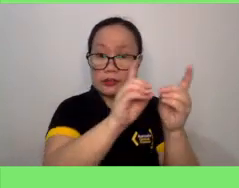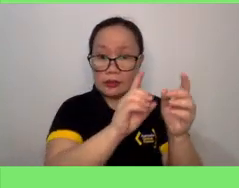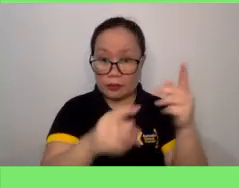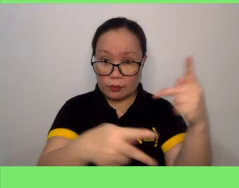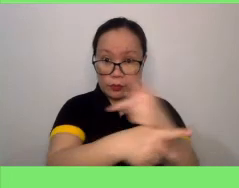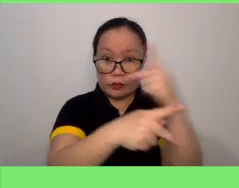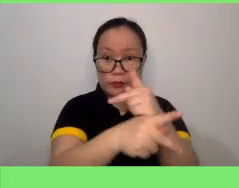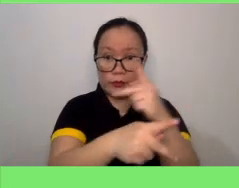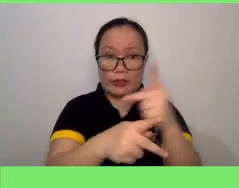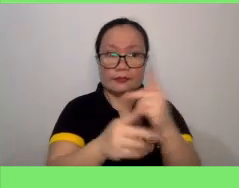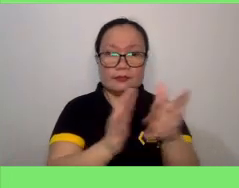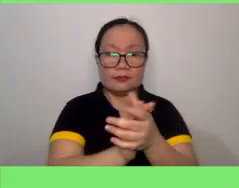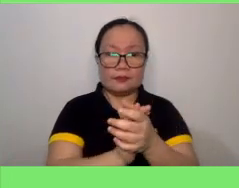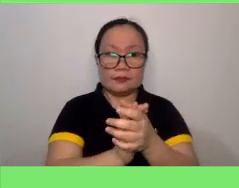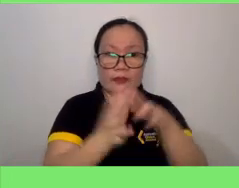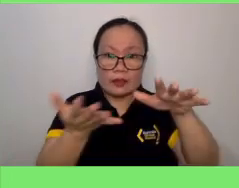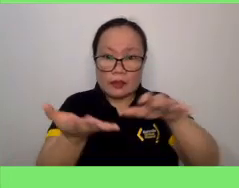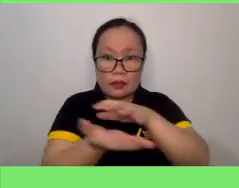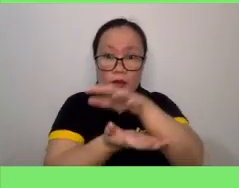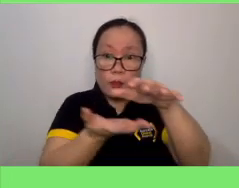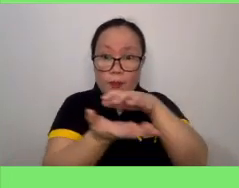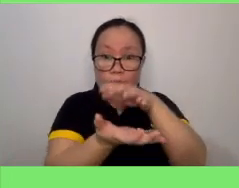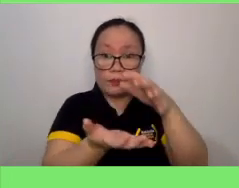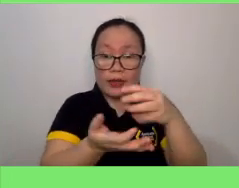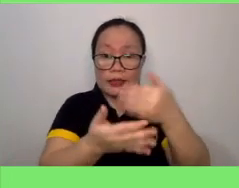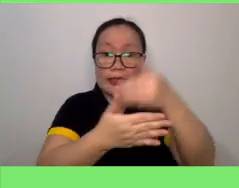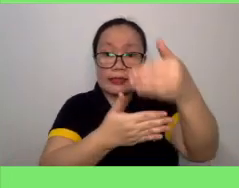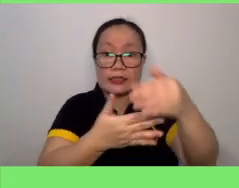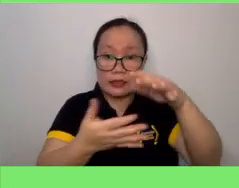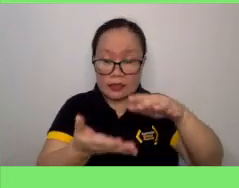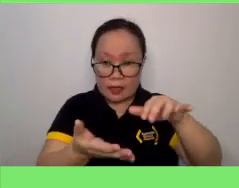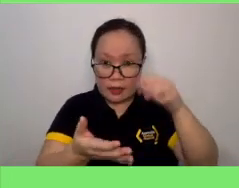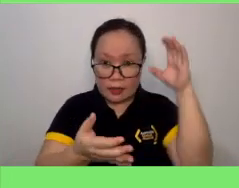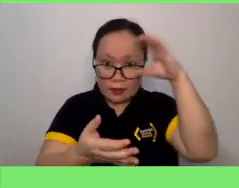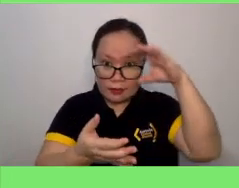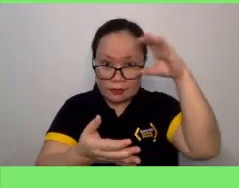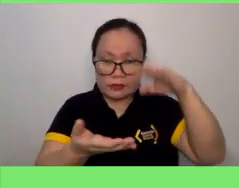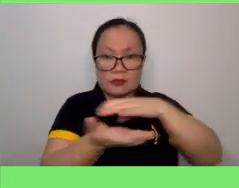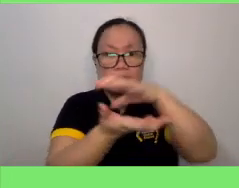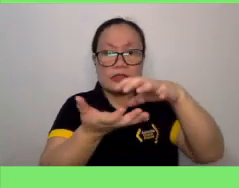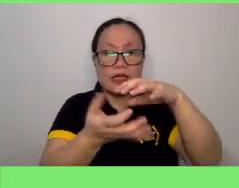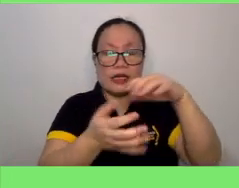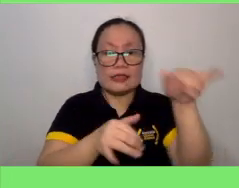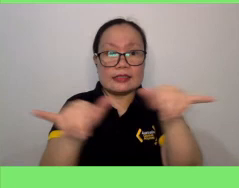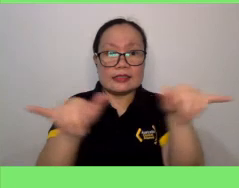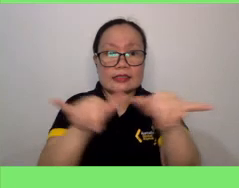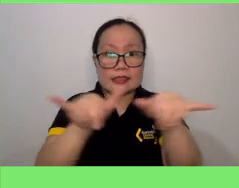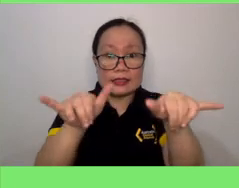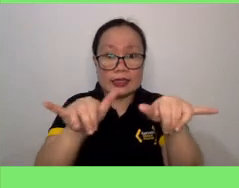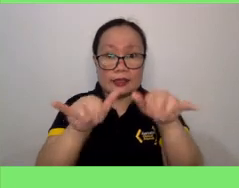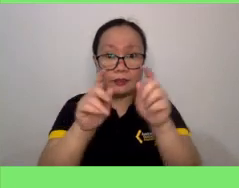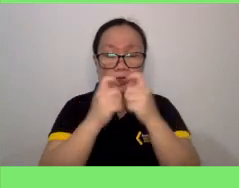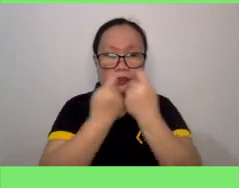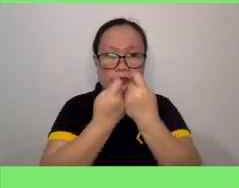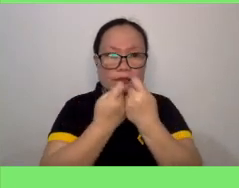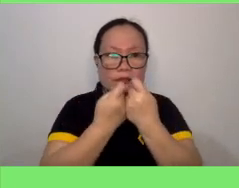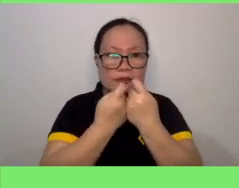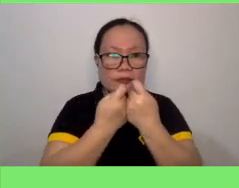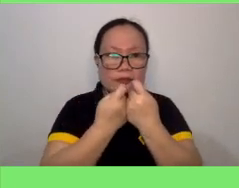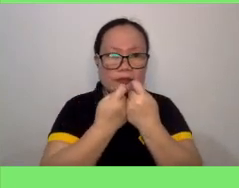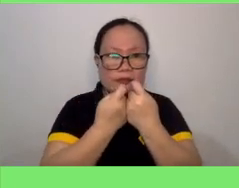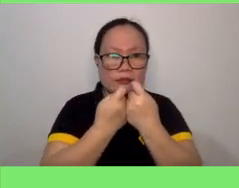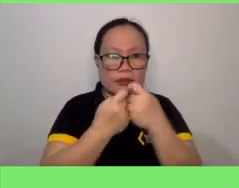i-distribute, ang sunod mong gagawin is to look for the terms. Okay? Tingnan mo po yung terms